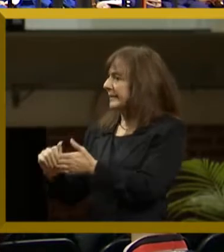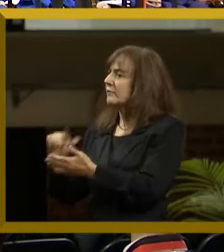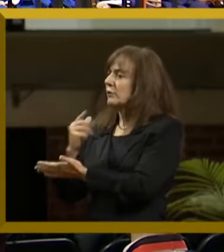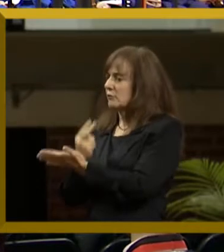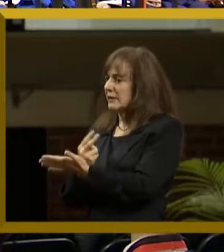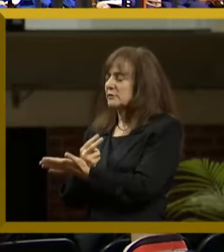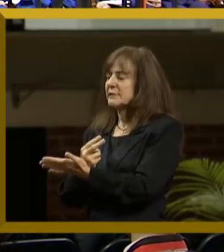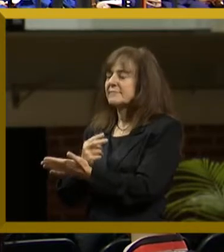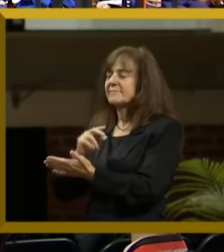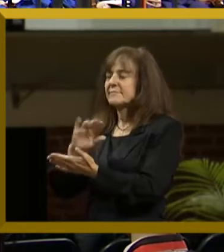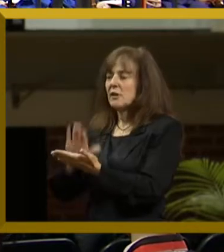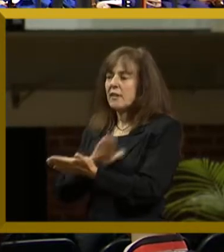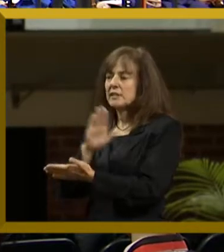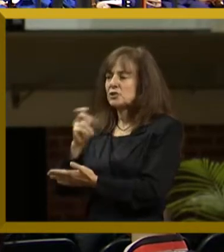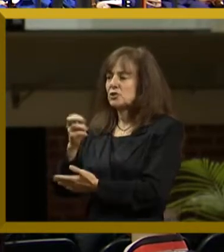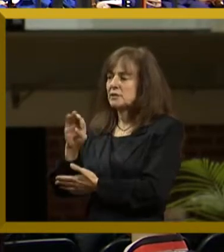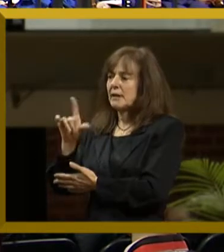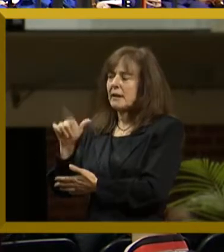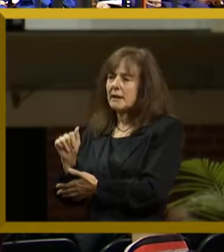College,